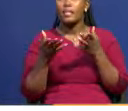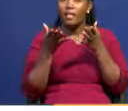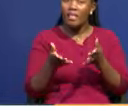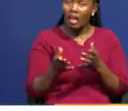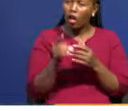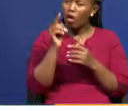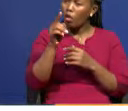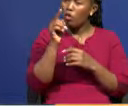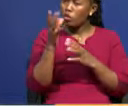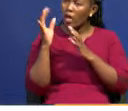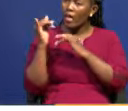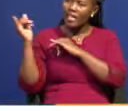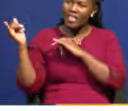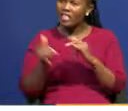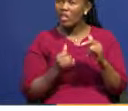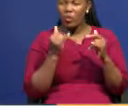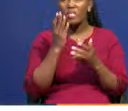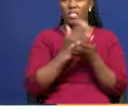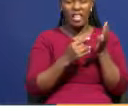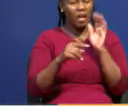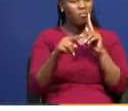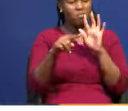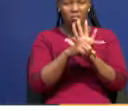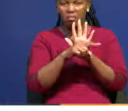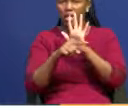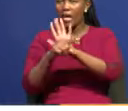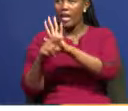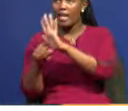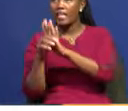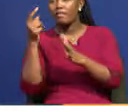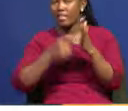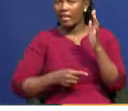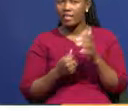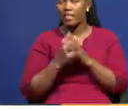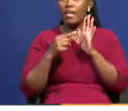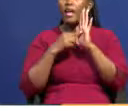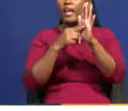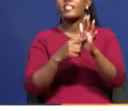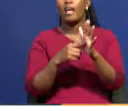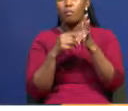introducing punitive taxes, like these motor vehicle.